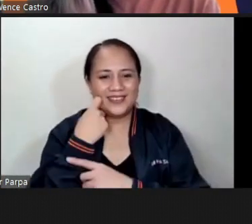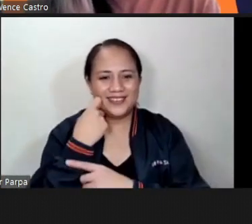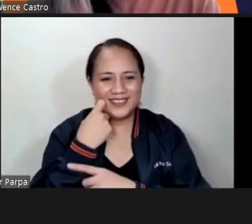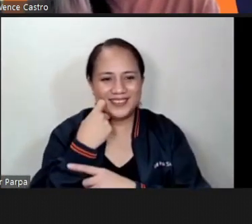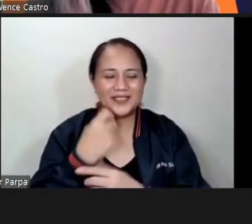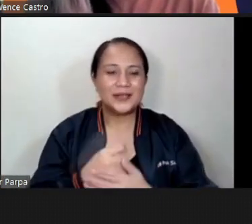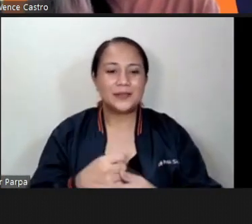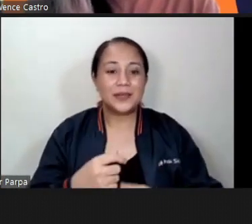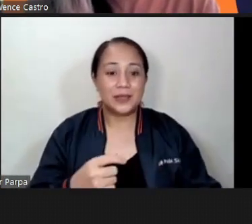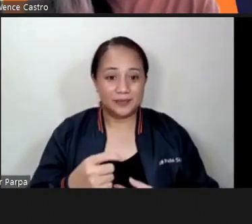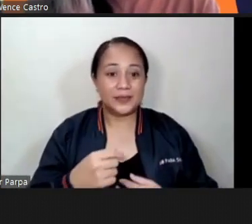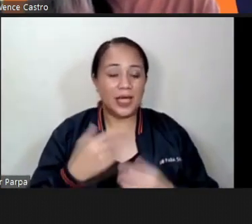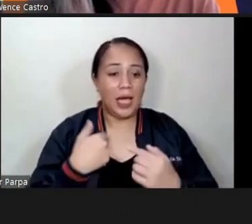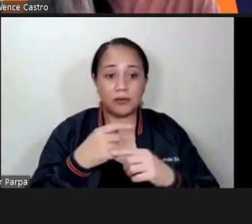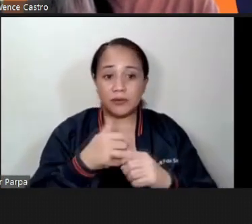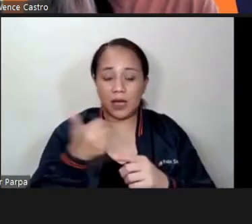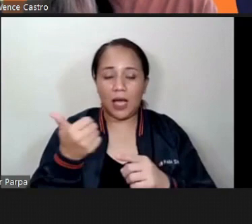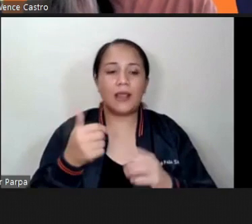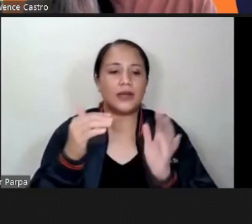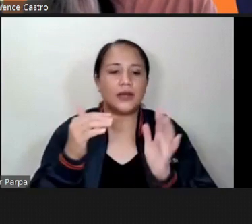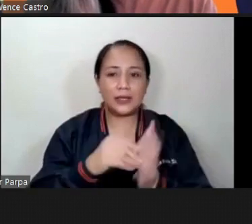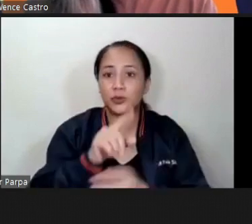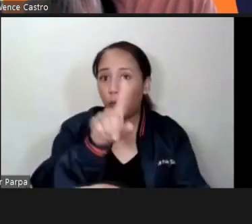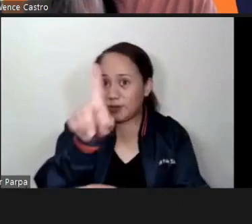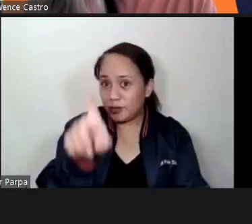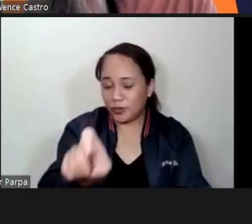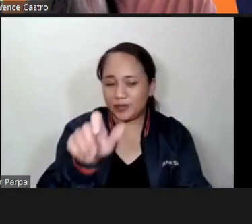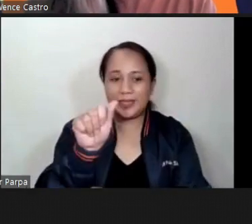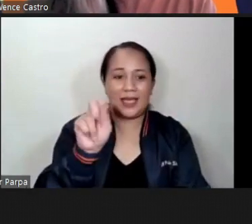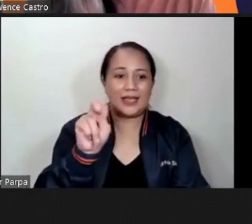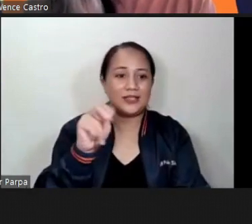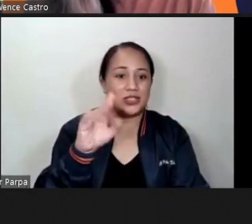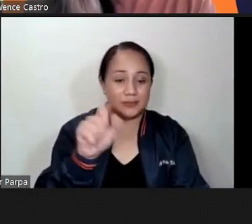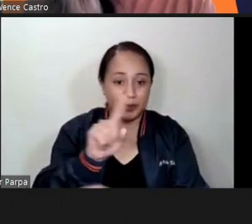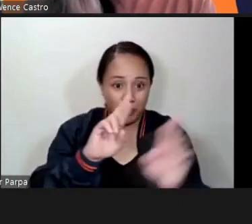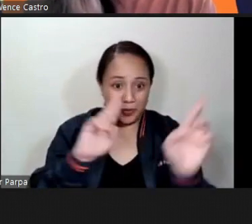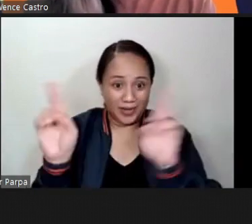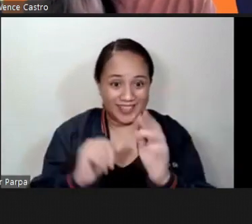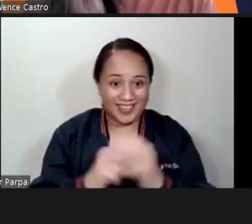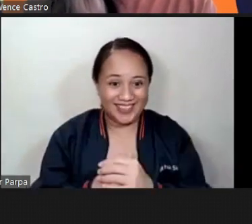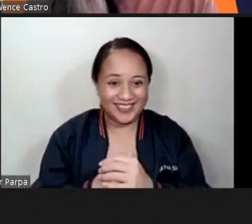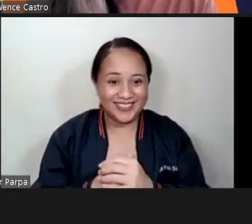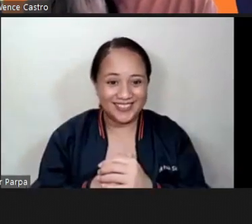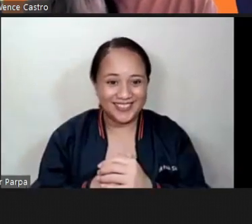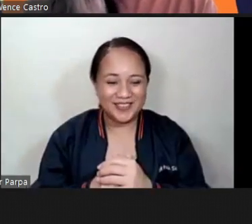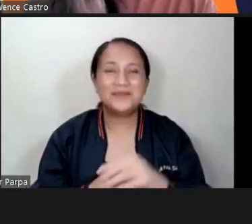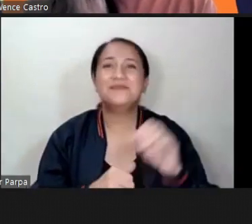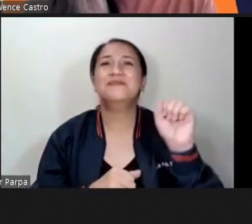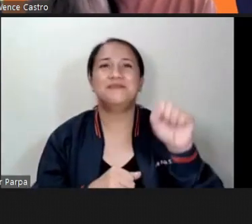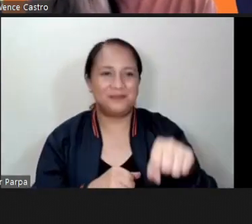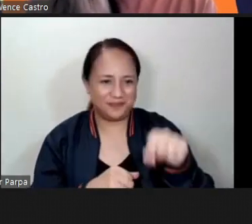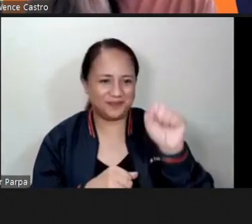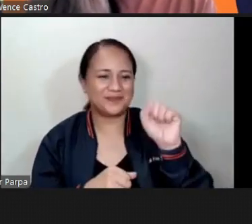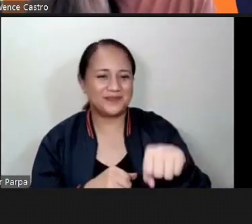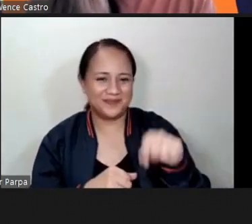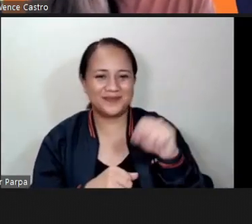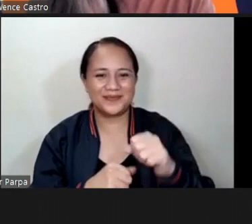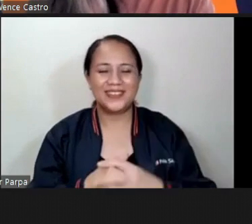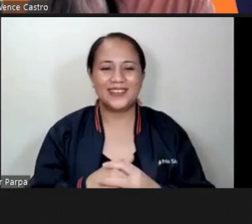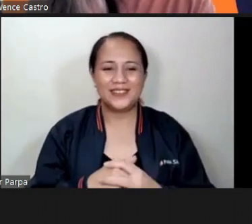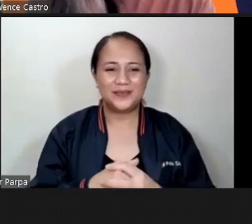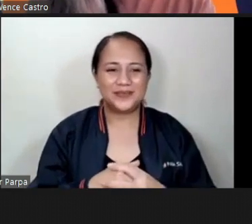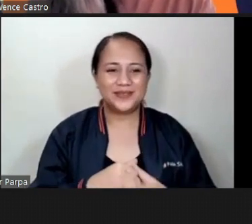May ibabato ulit tayong tanong sa kanya. Are you ready, Angelo? Yes po. All right. May premyo